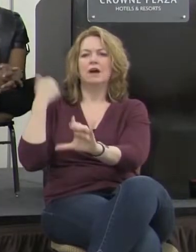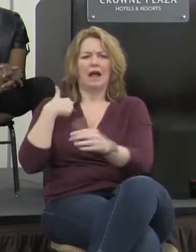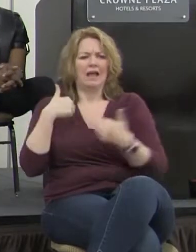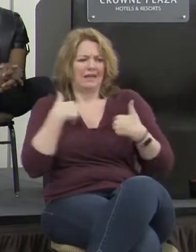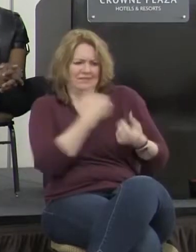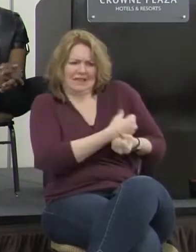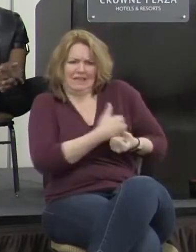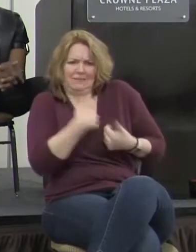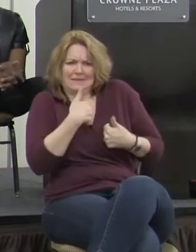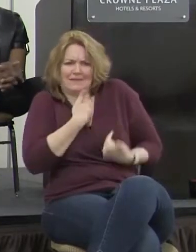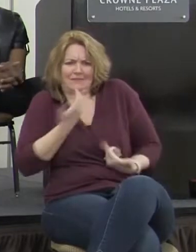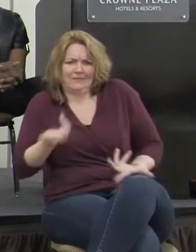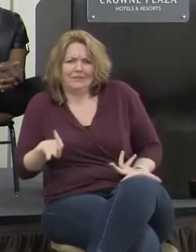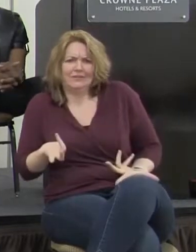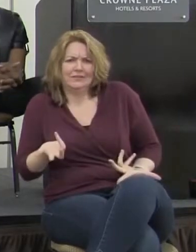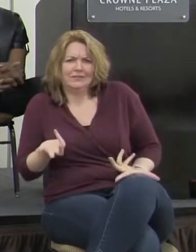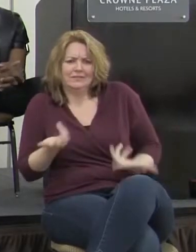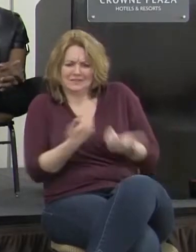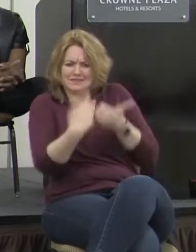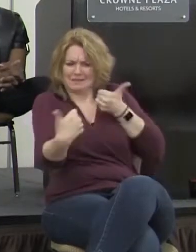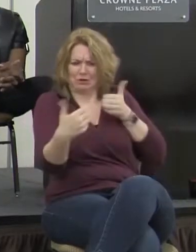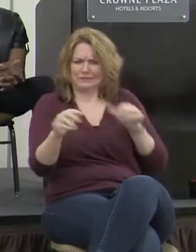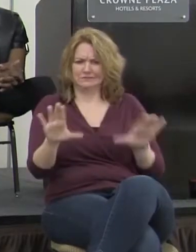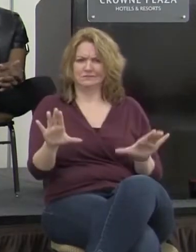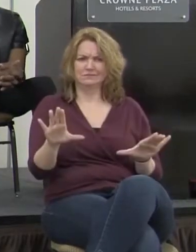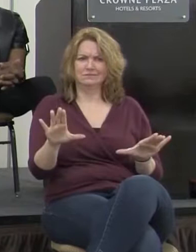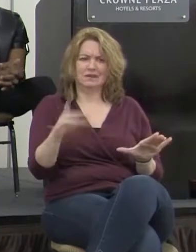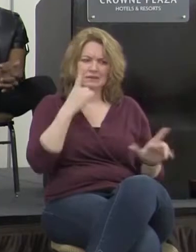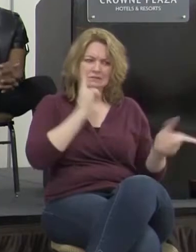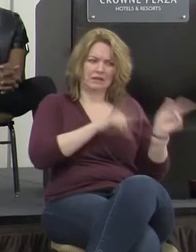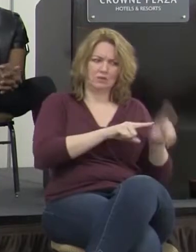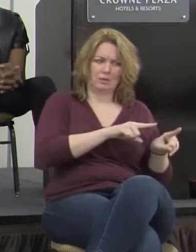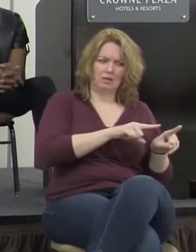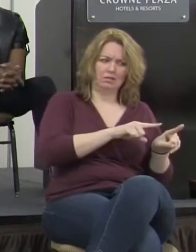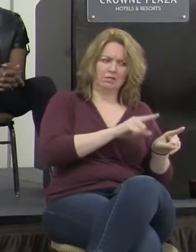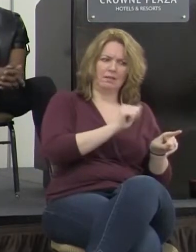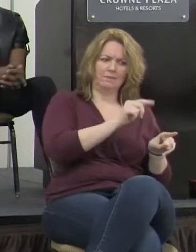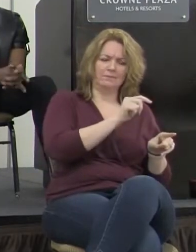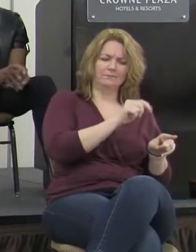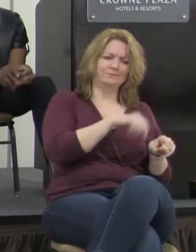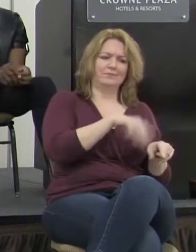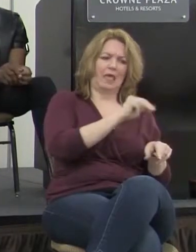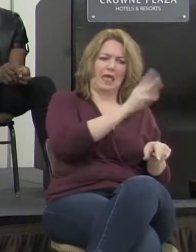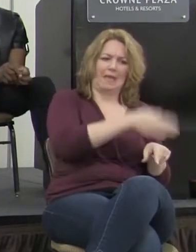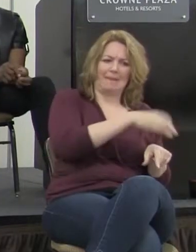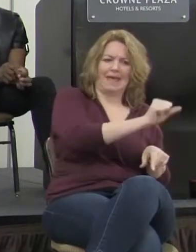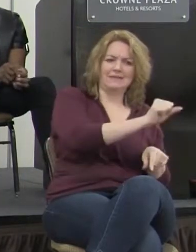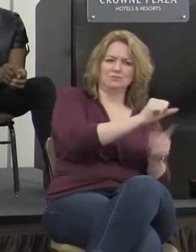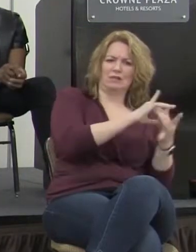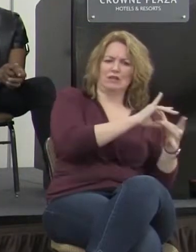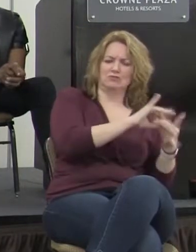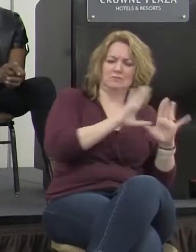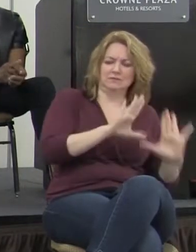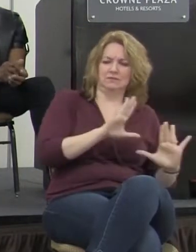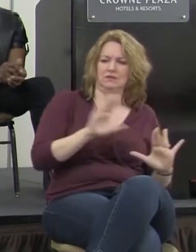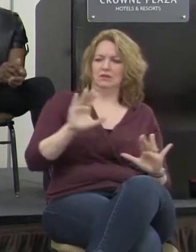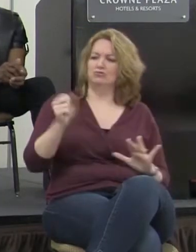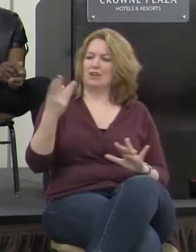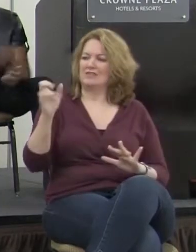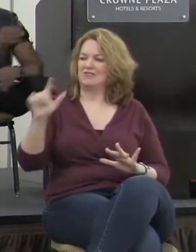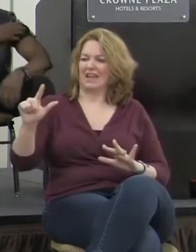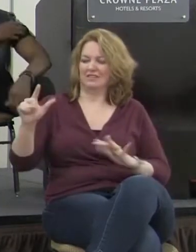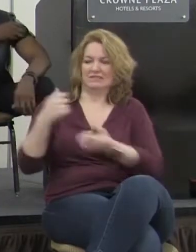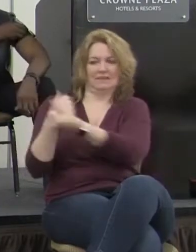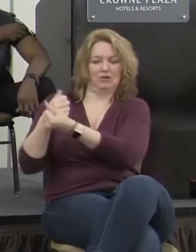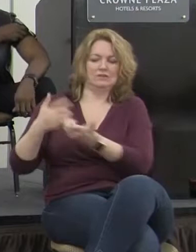slave. So, and that's completely different, consensual master-slave relationships versus chattel slavery. So my problem only